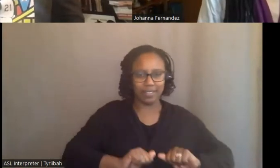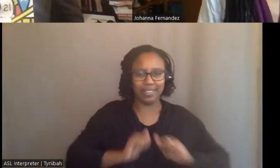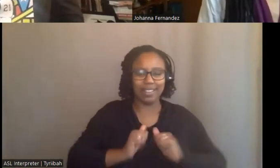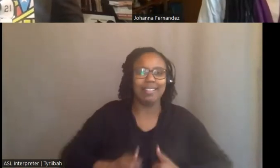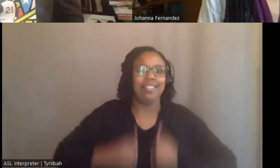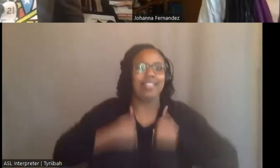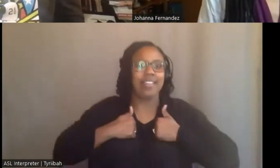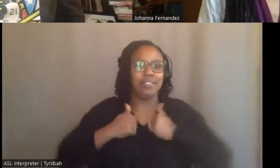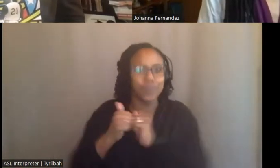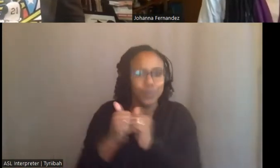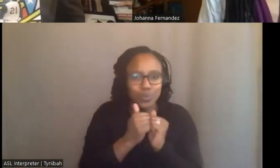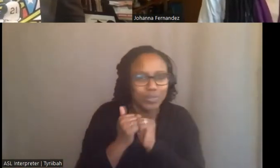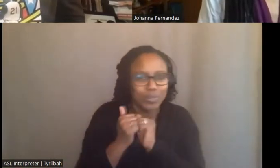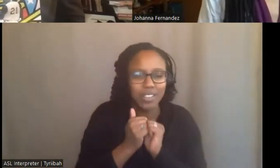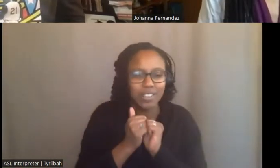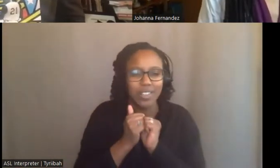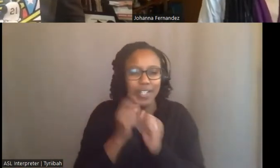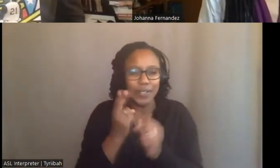to meet human need.